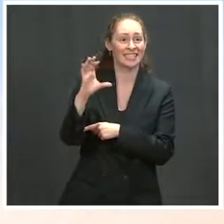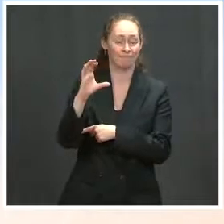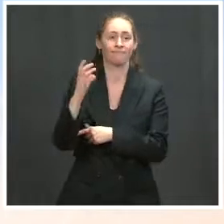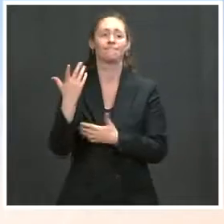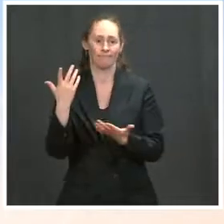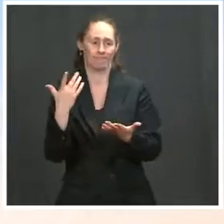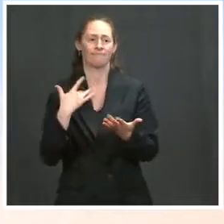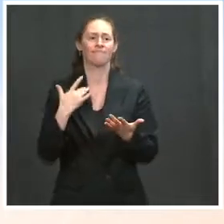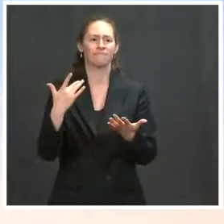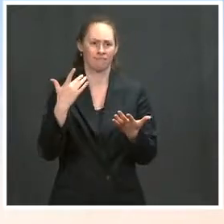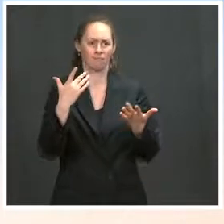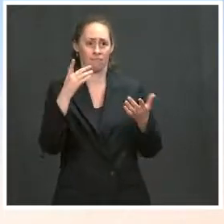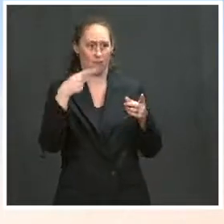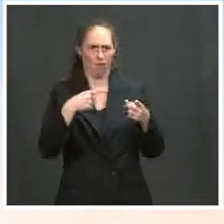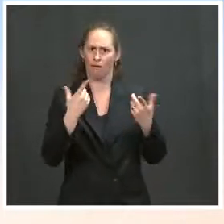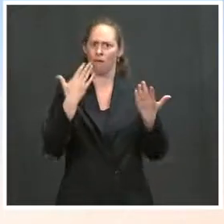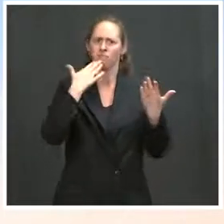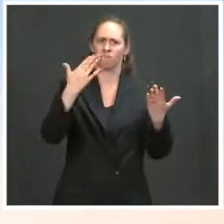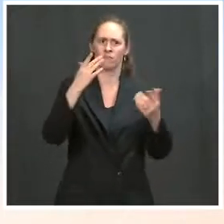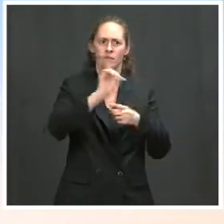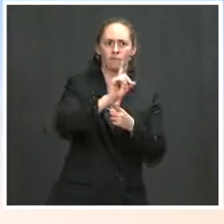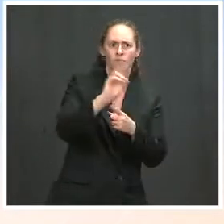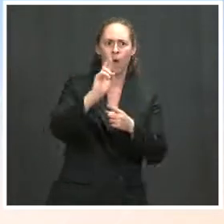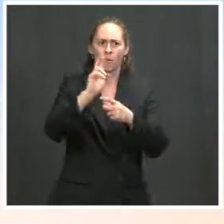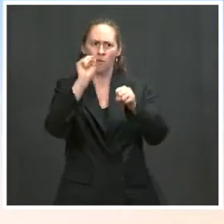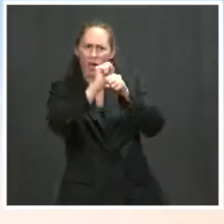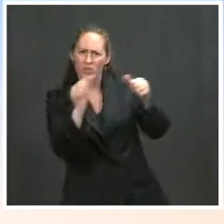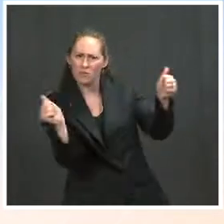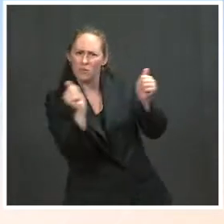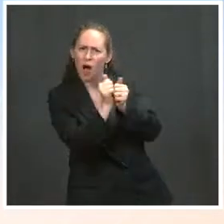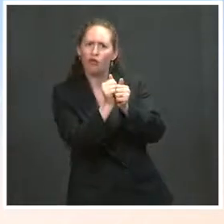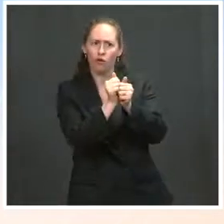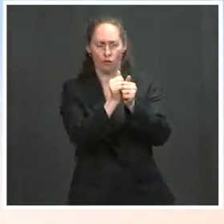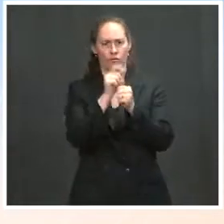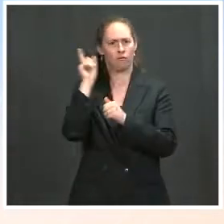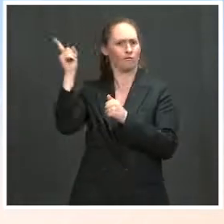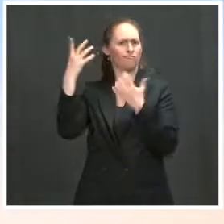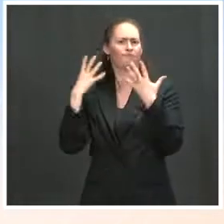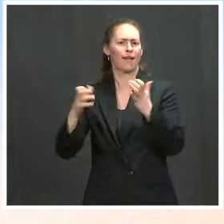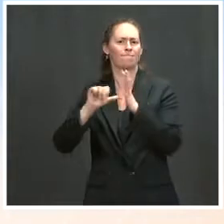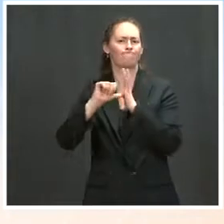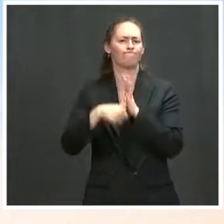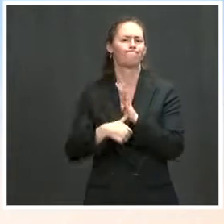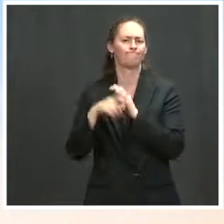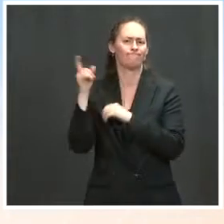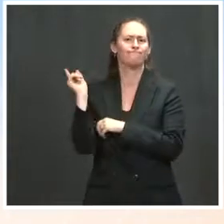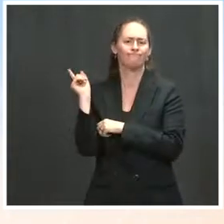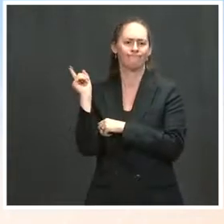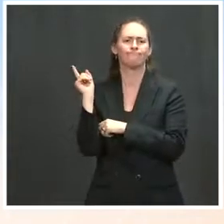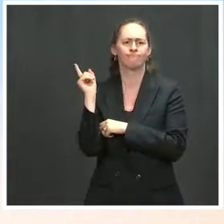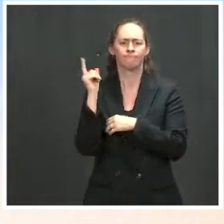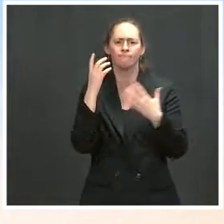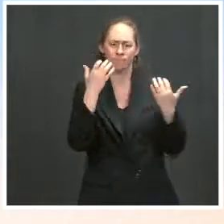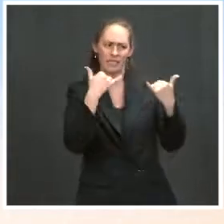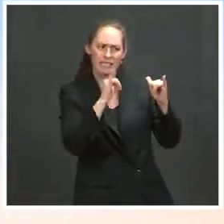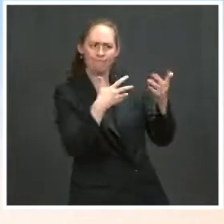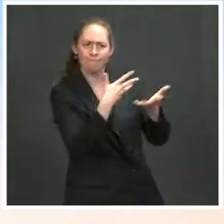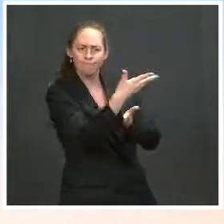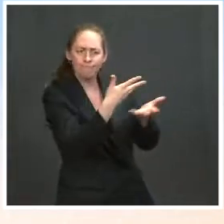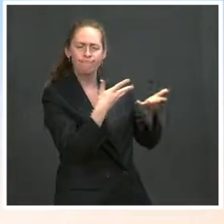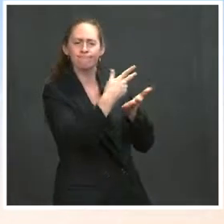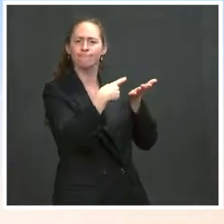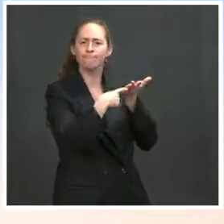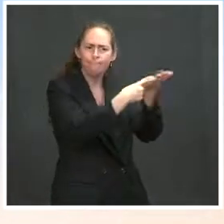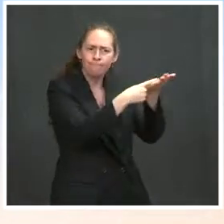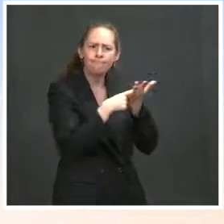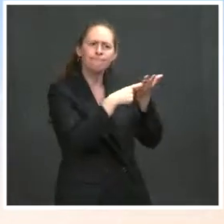this president is committed to trying to end that, which is why you have seen us continue to negotiate in good faith. The president's red